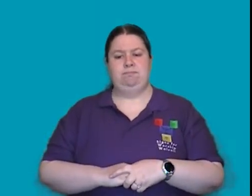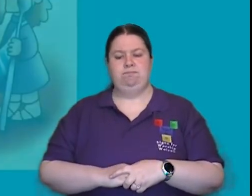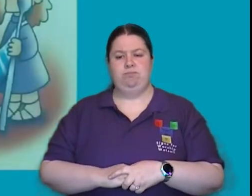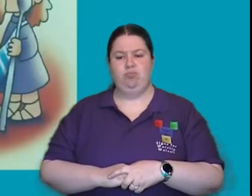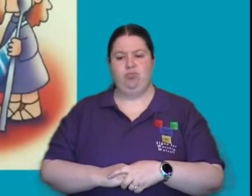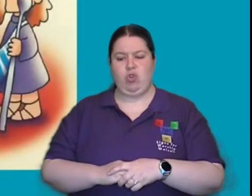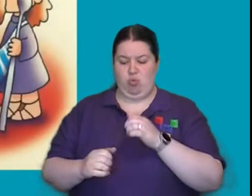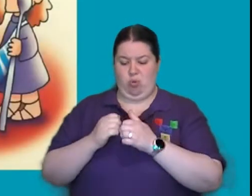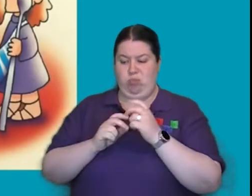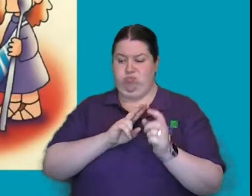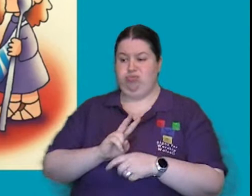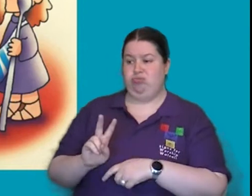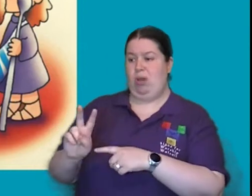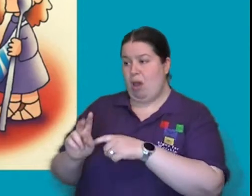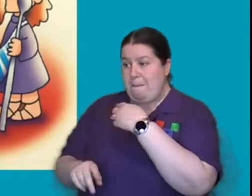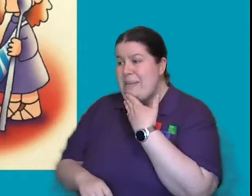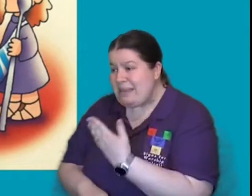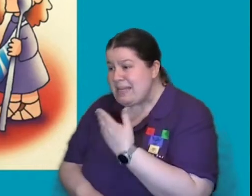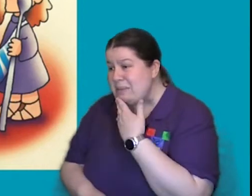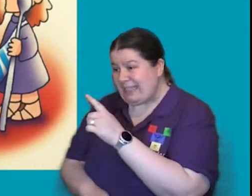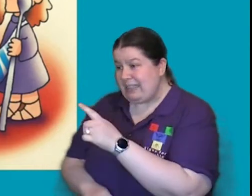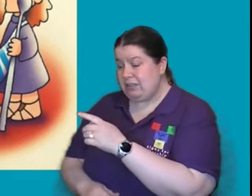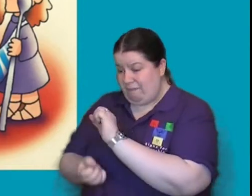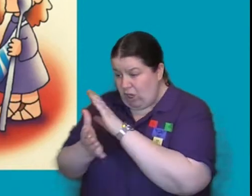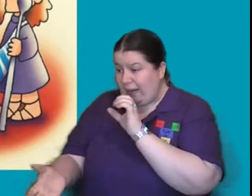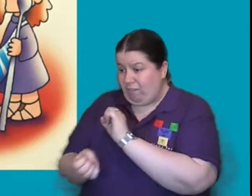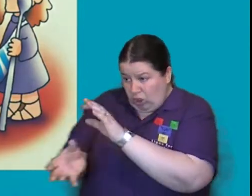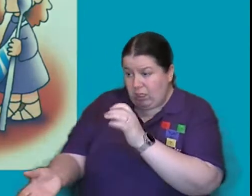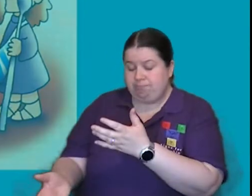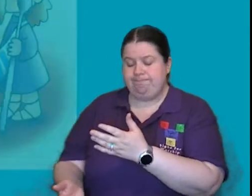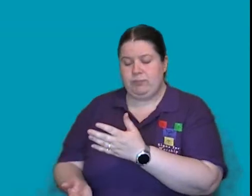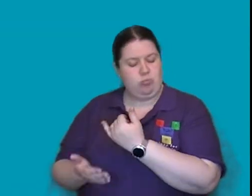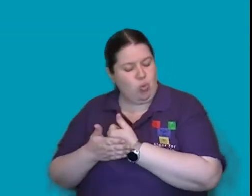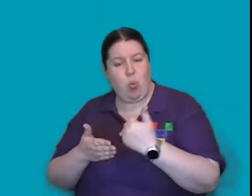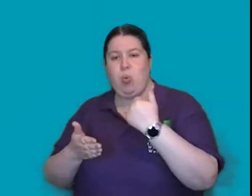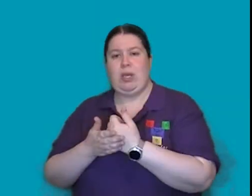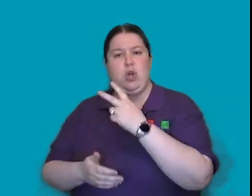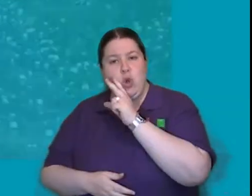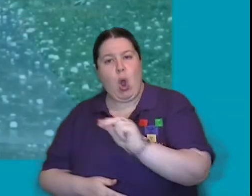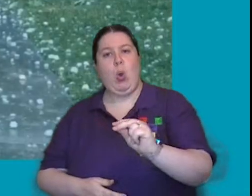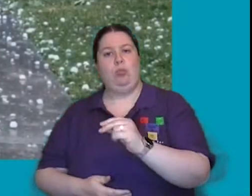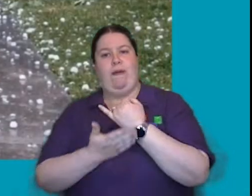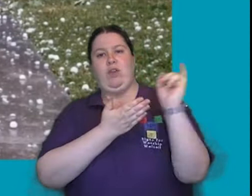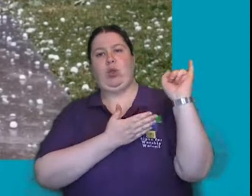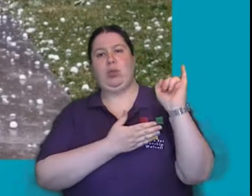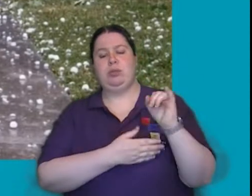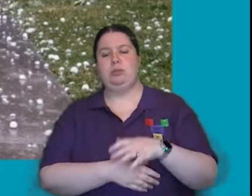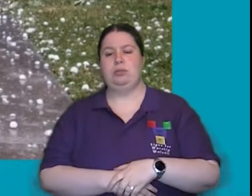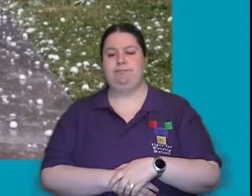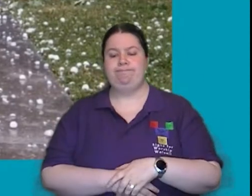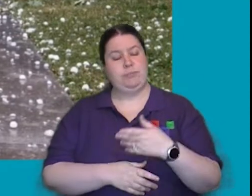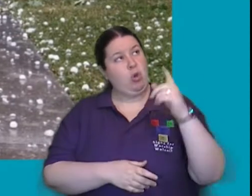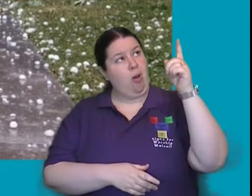The brothers continued to ask Pharaoh to let their people go, but he continued to say no. So God sent